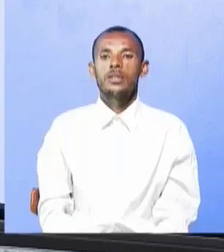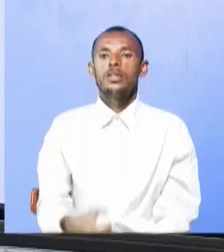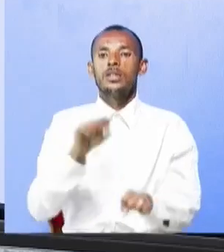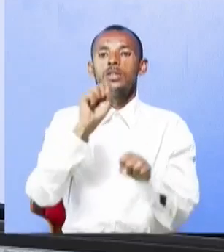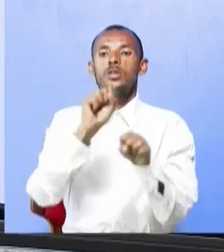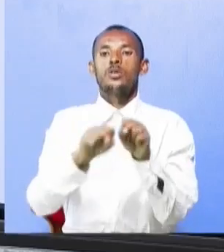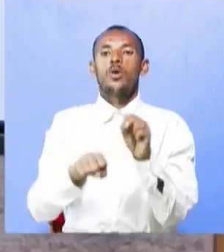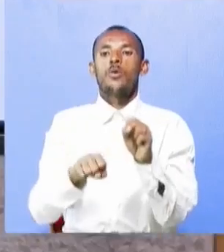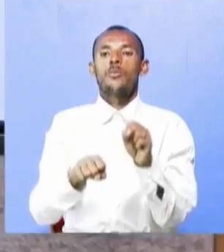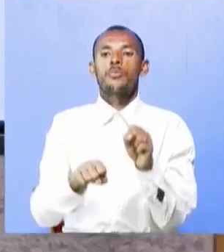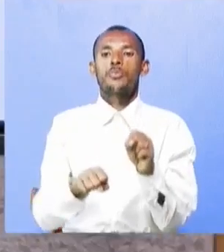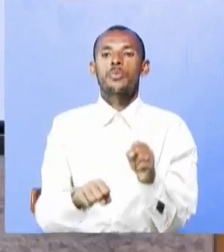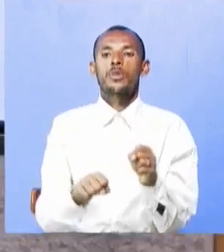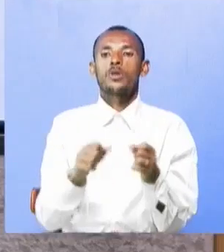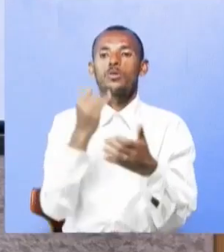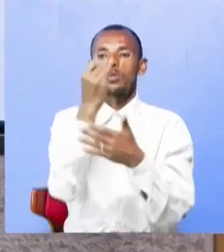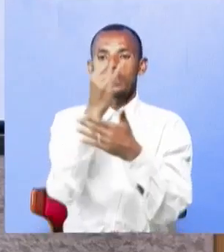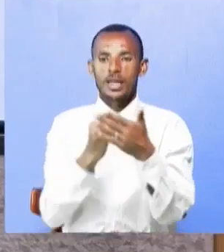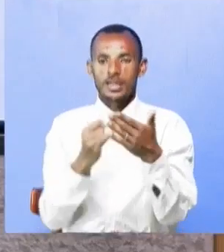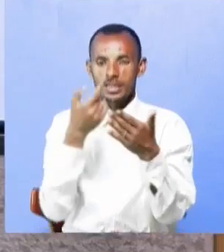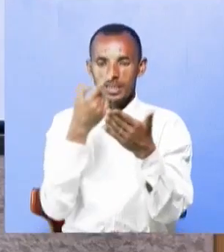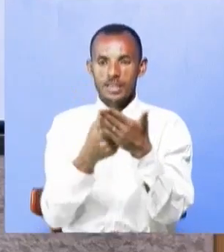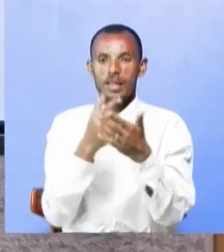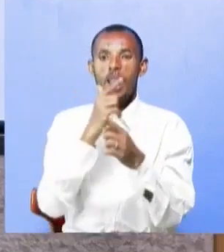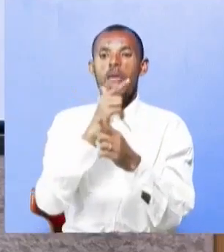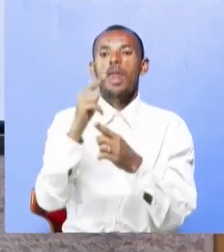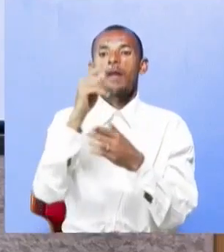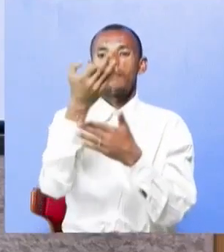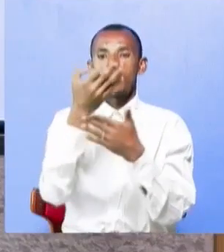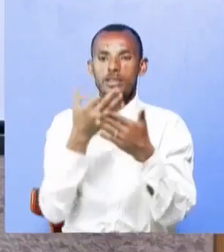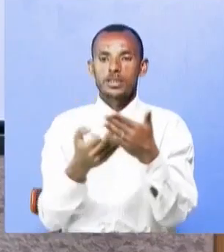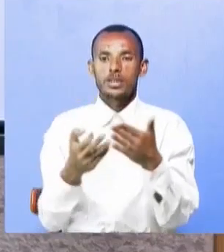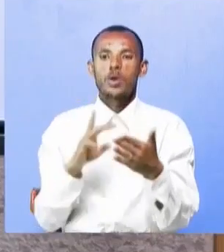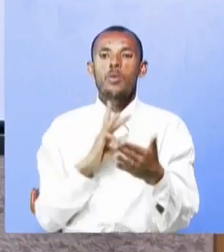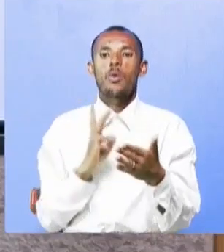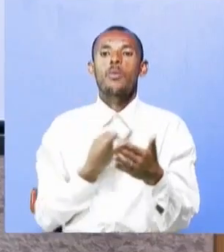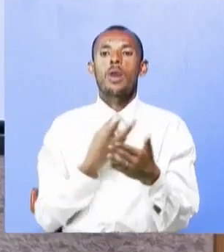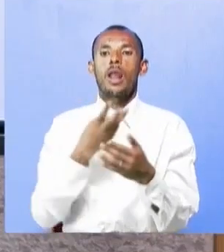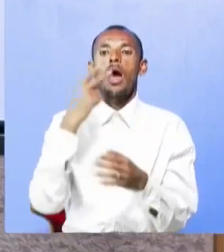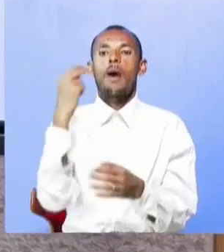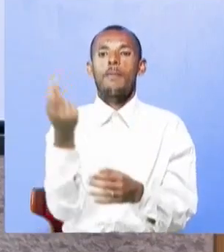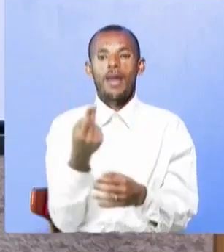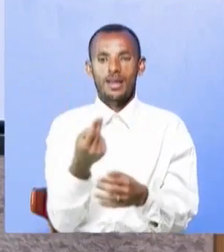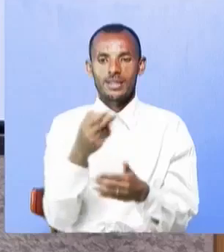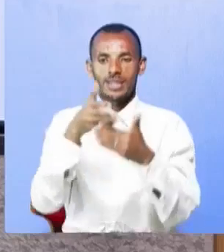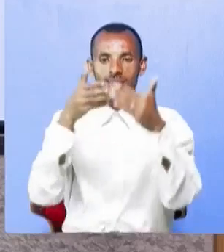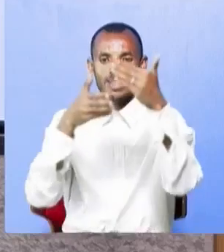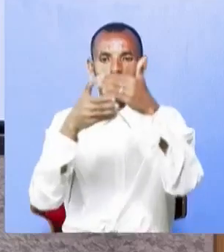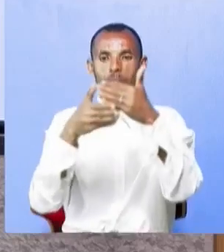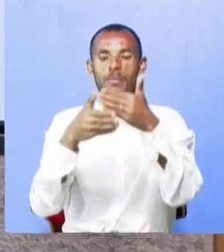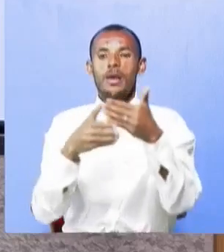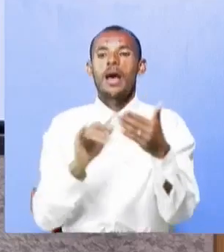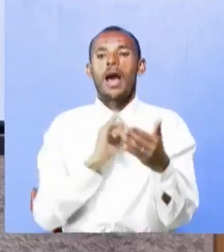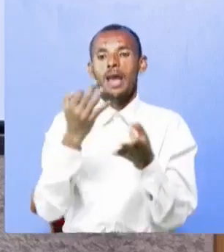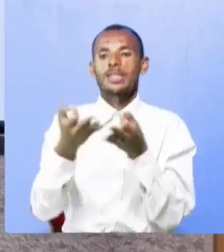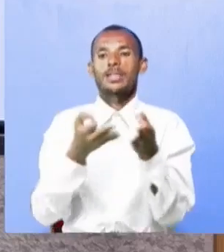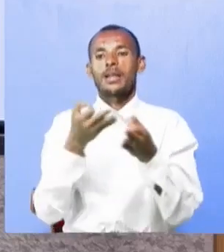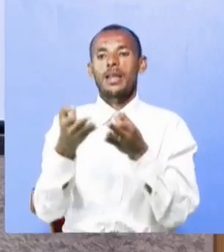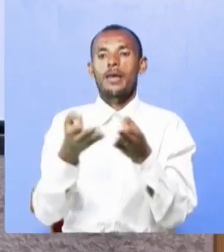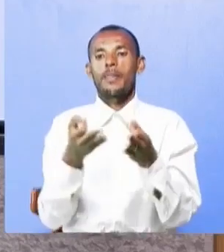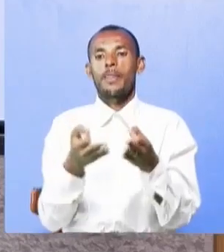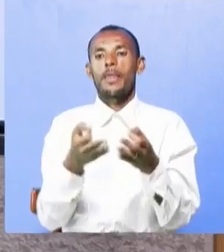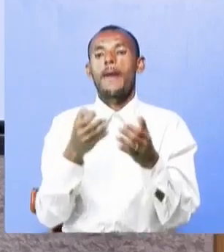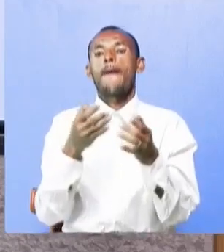So to sketch this linear function, we will apply the steps that I explained in method